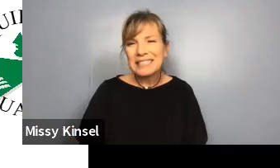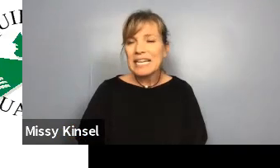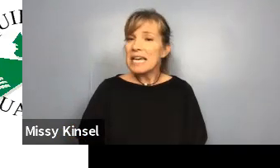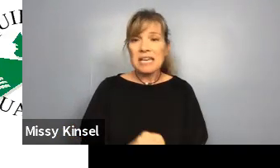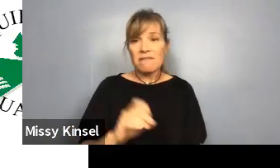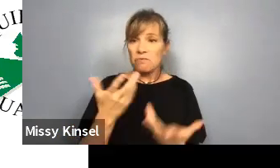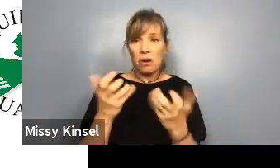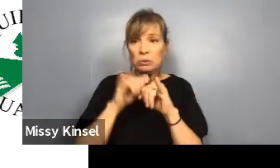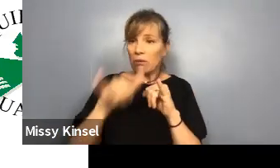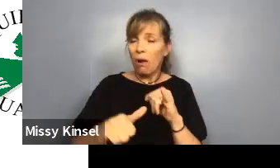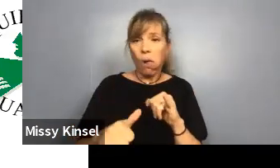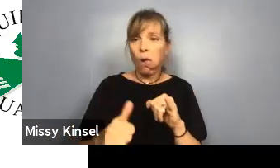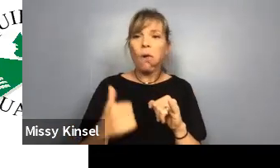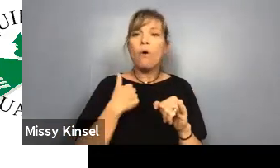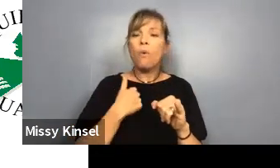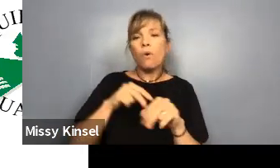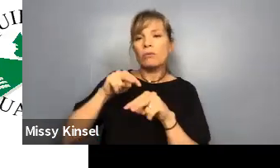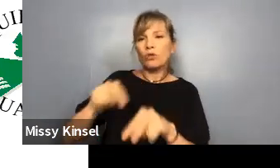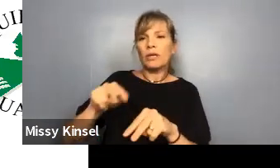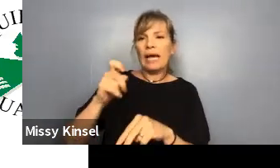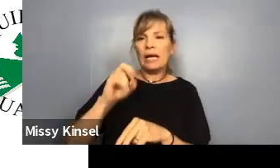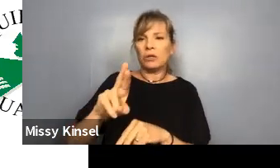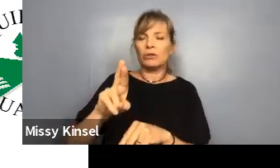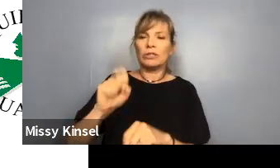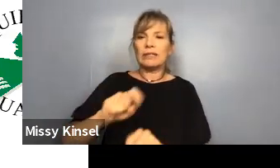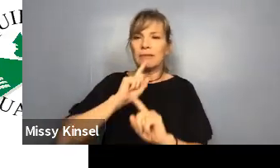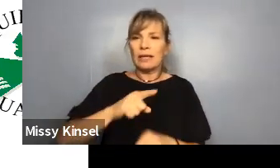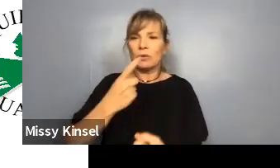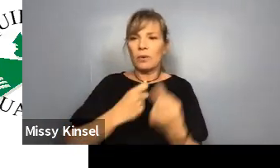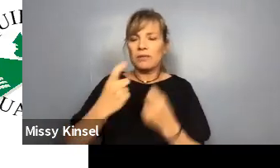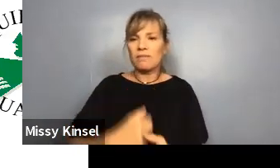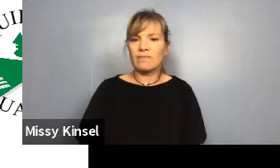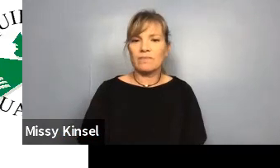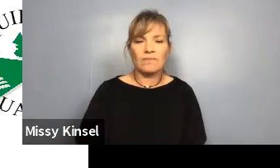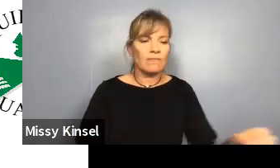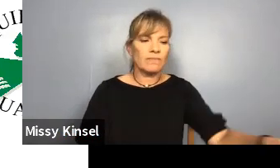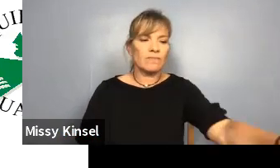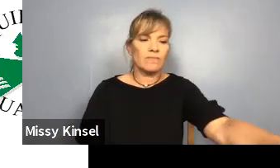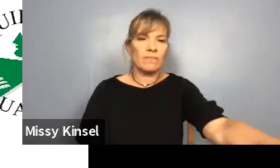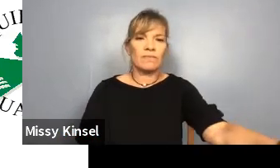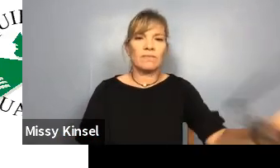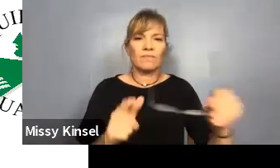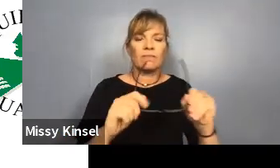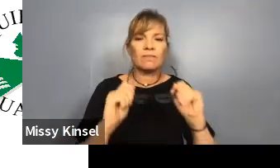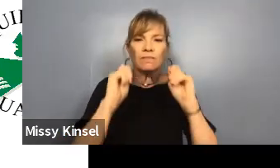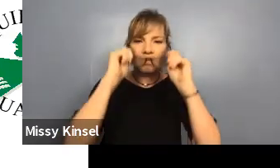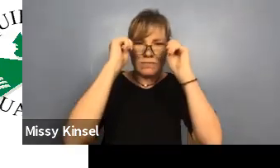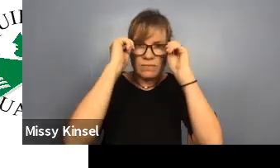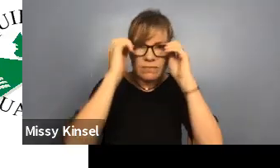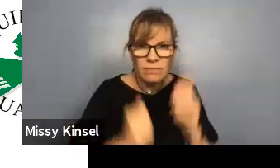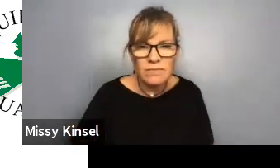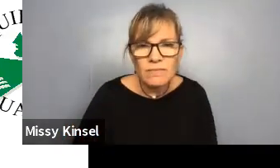not, we'll jump over to Eleanor so she can go through some questions. Sure. So we